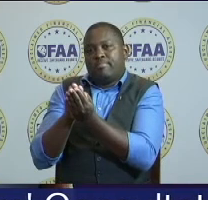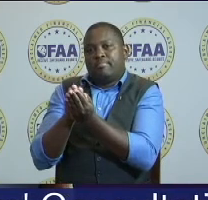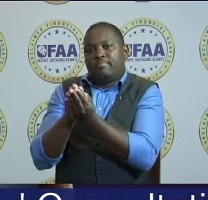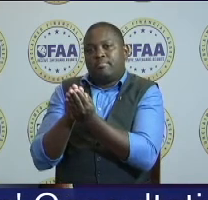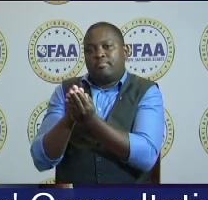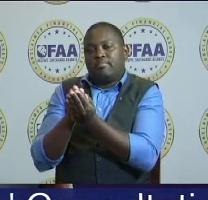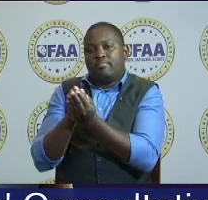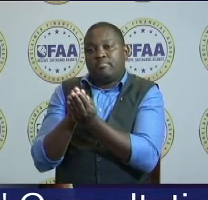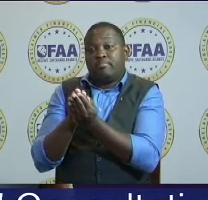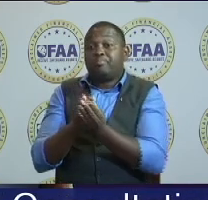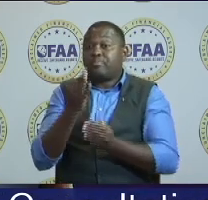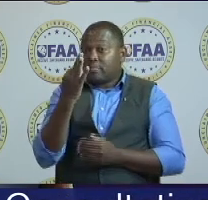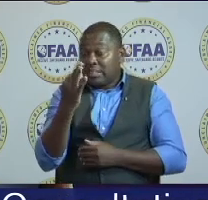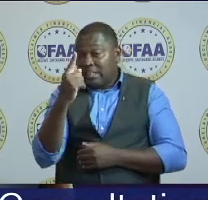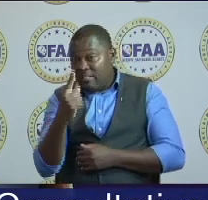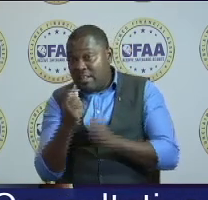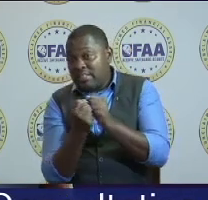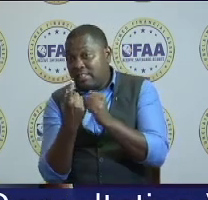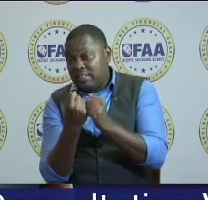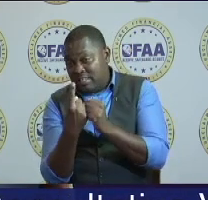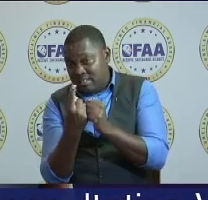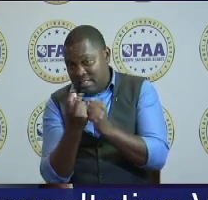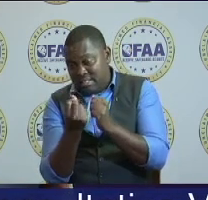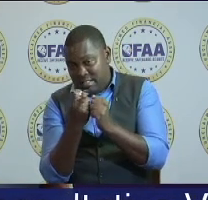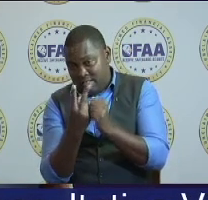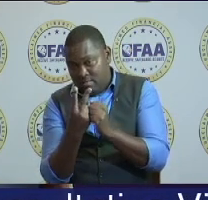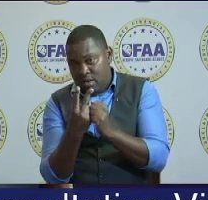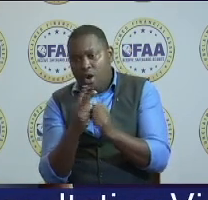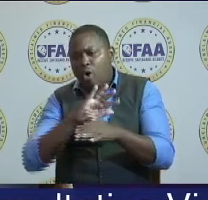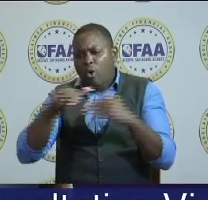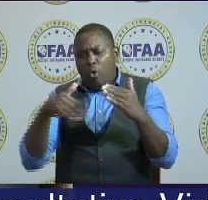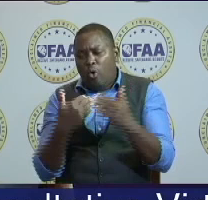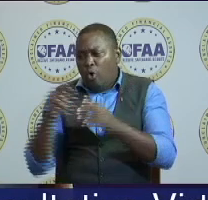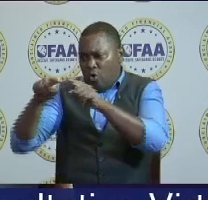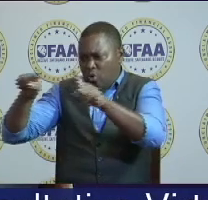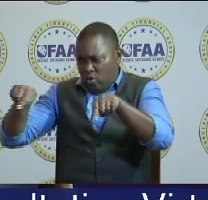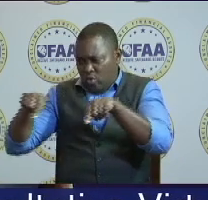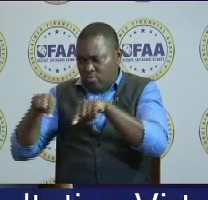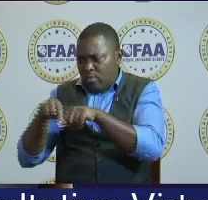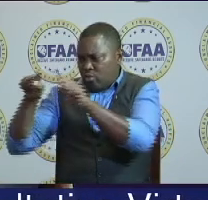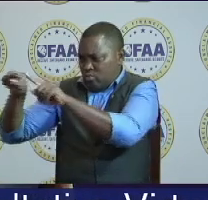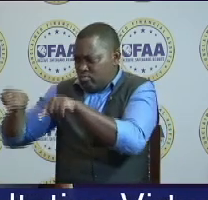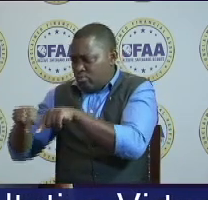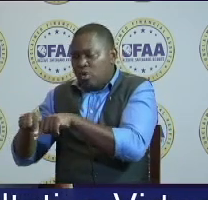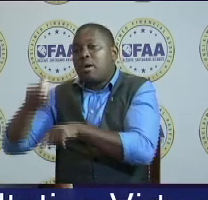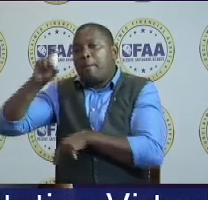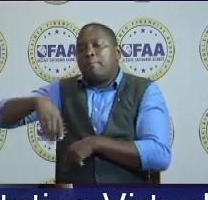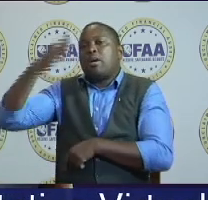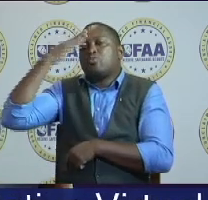by 31st of December, whatever safe deposit boxes they are holding, they must know the